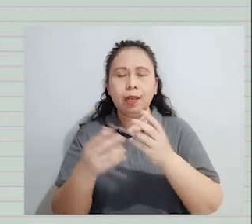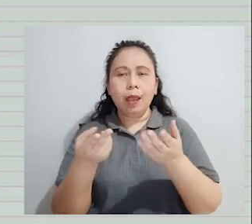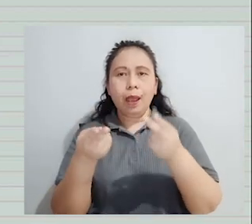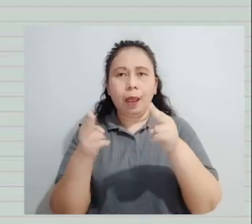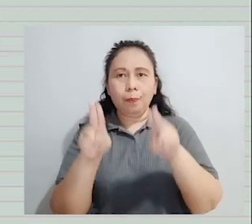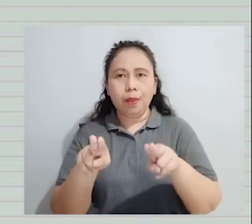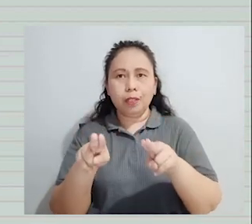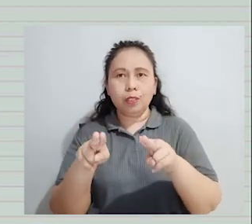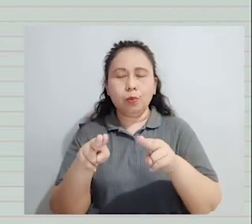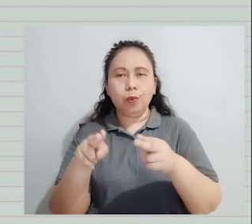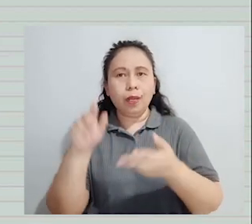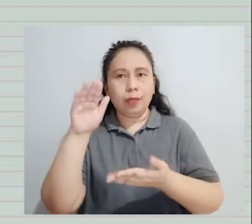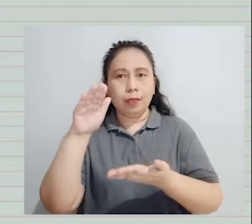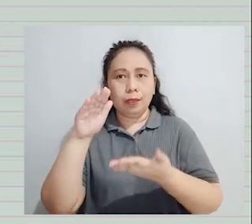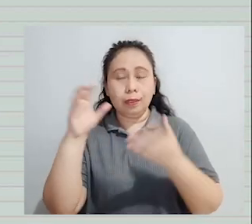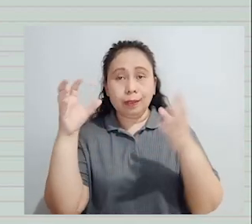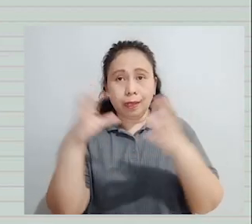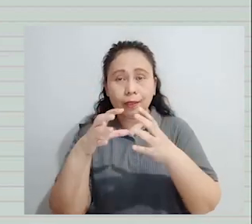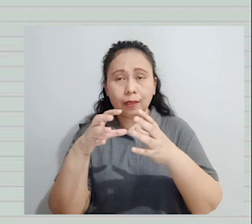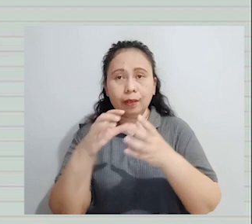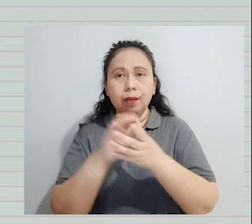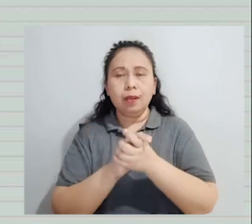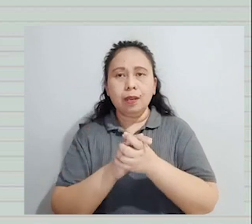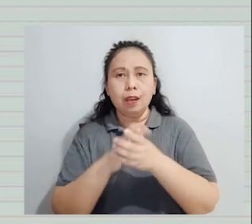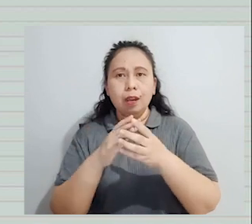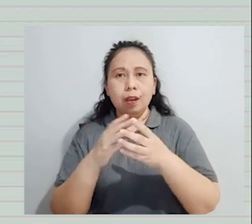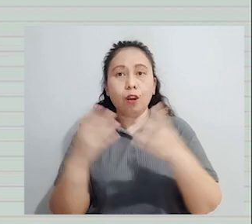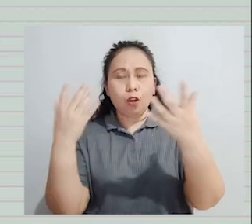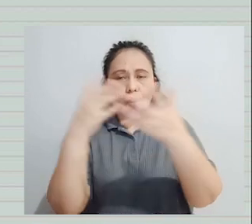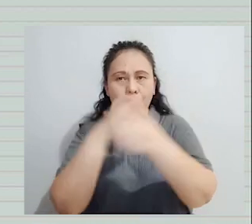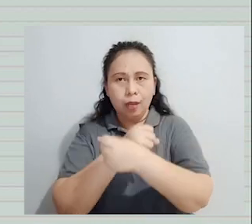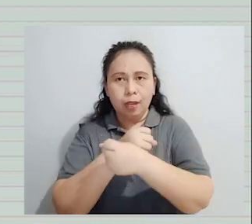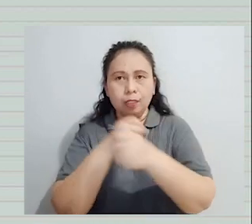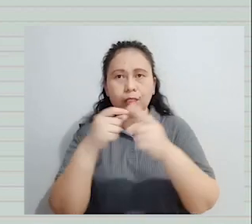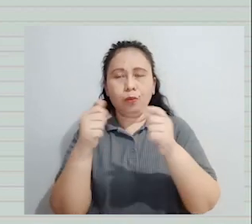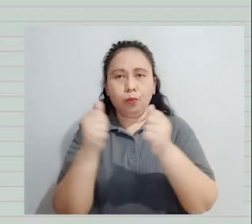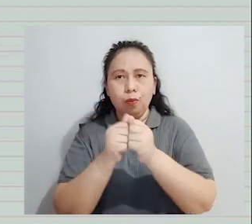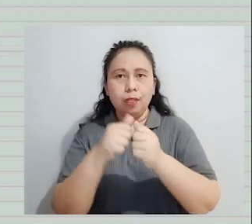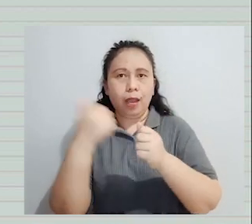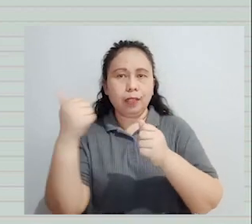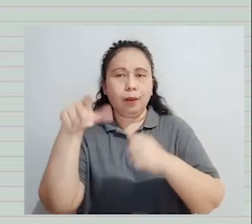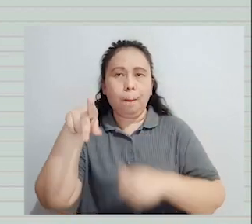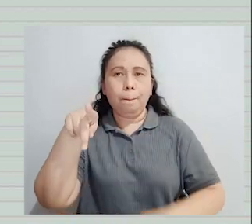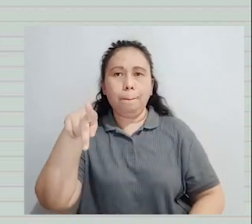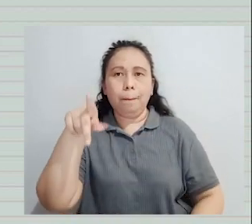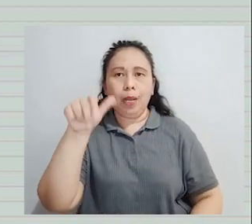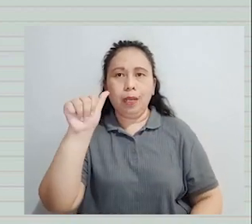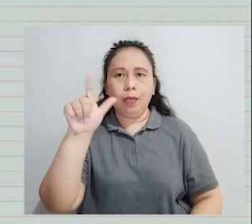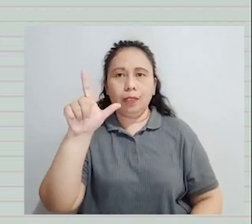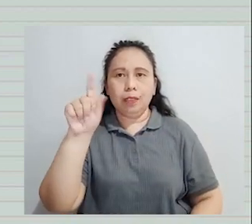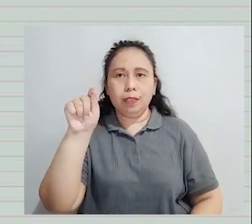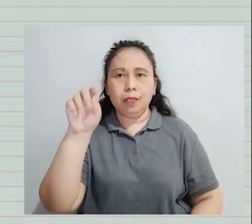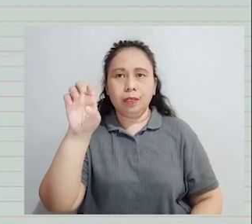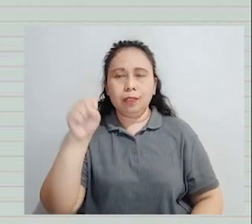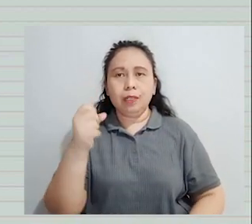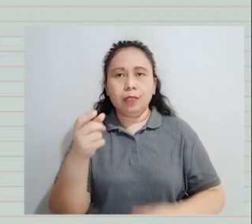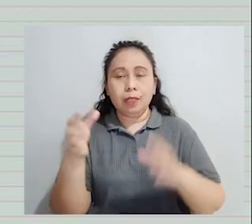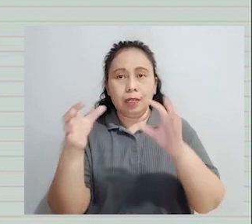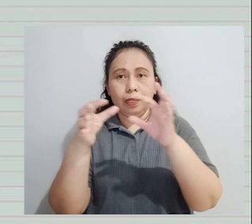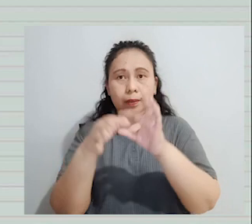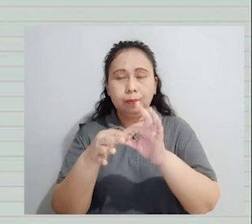oceanic plates collide with a less dense continental plate. This interaction results